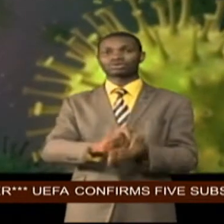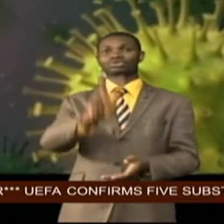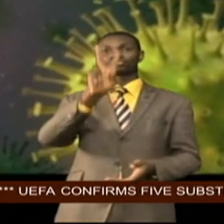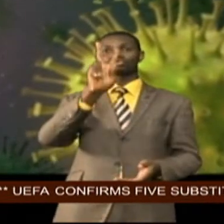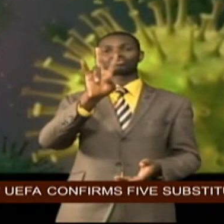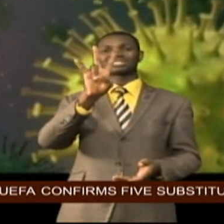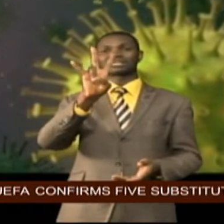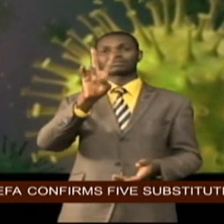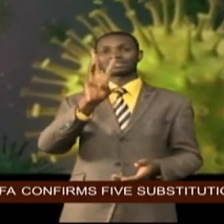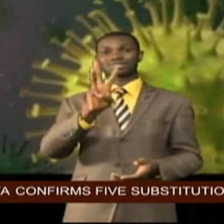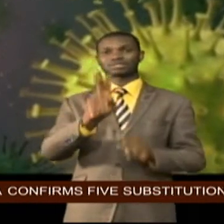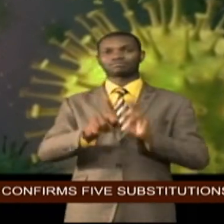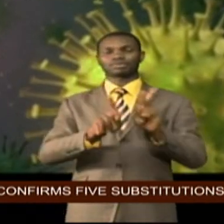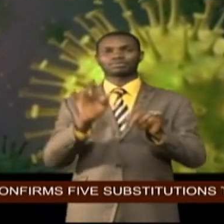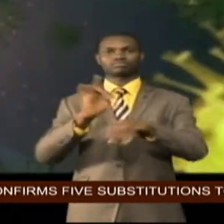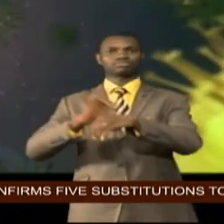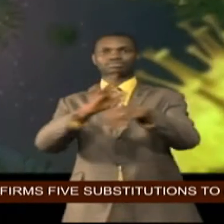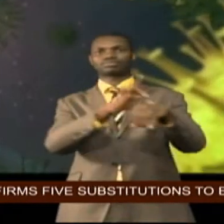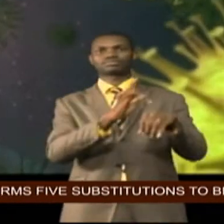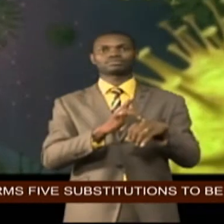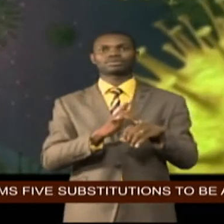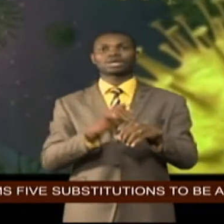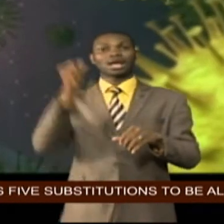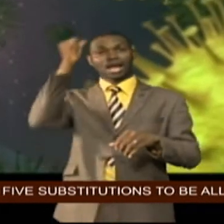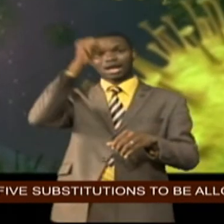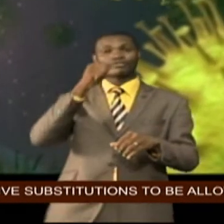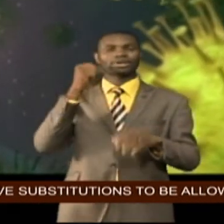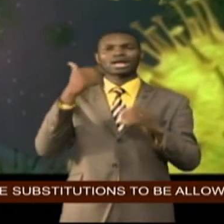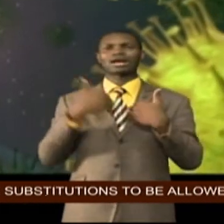32,197,276. Of these numbers, Africa has recorded